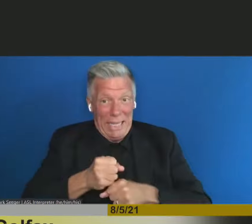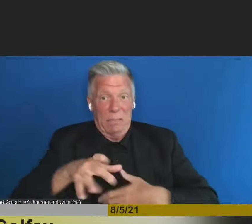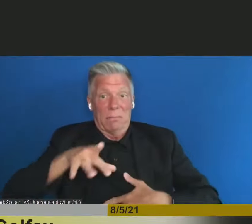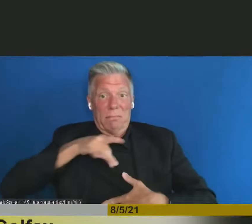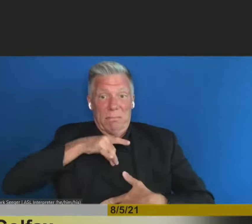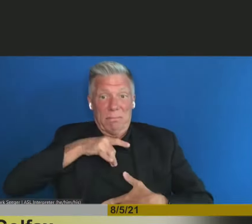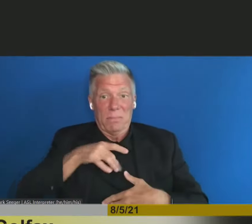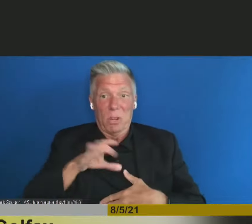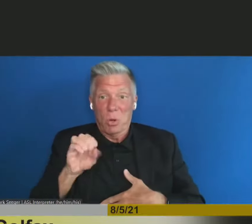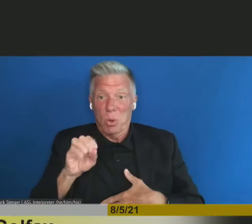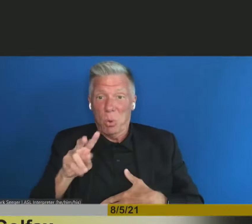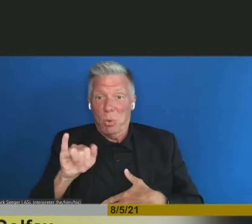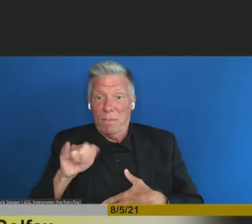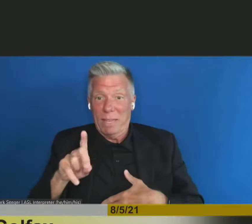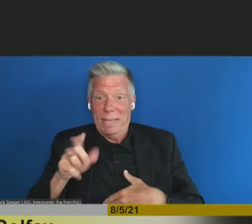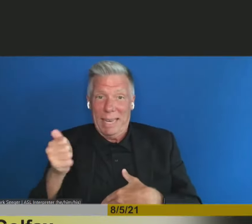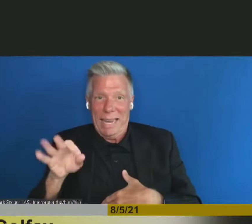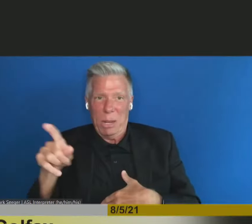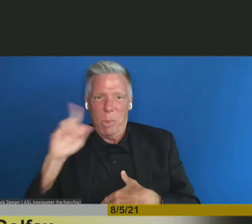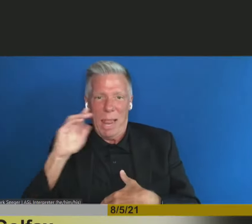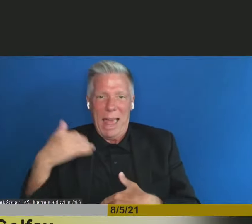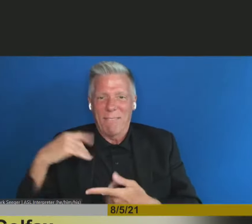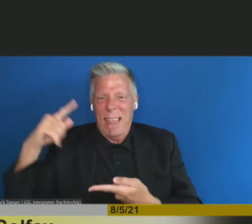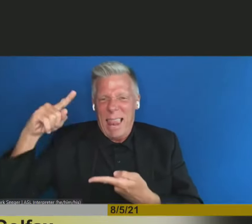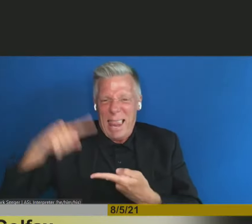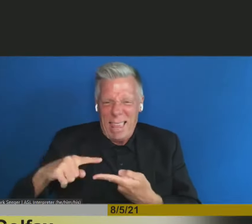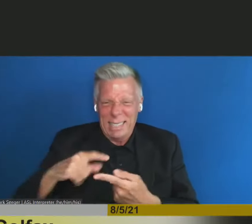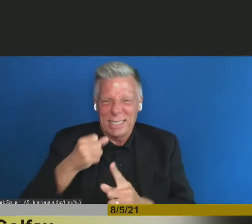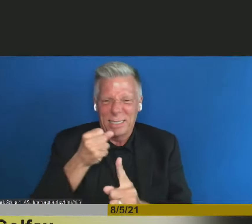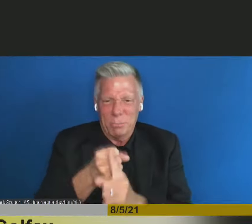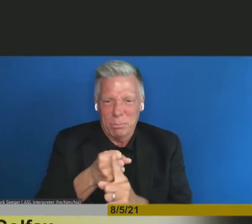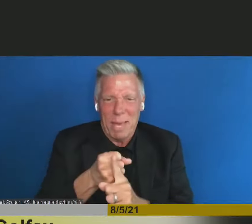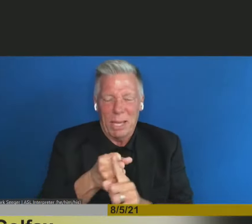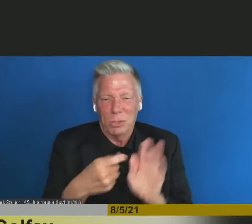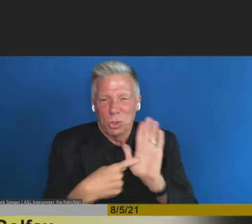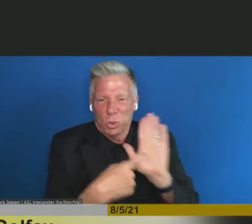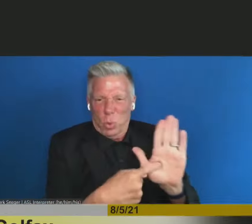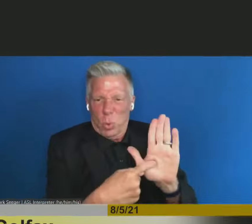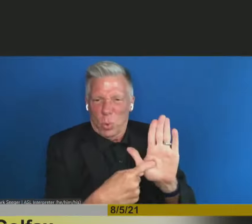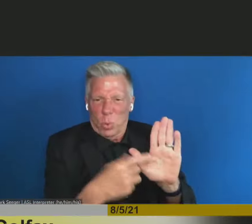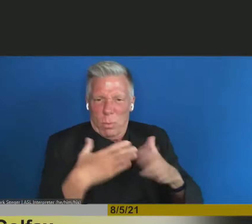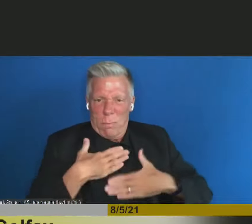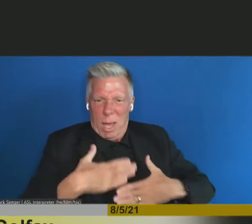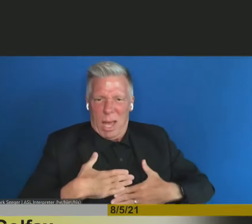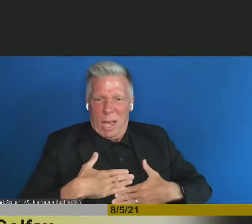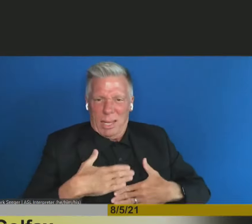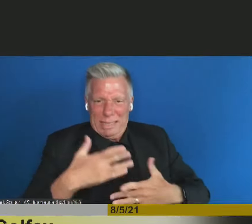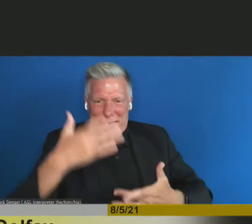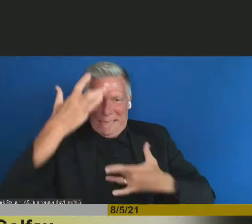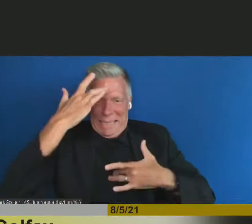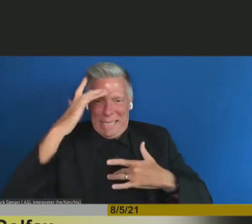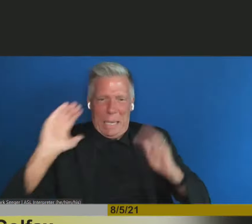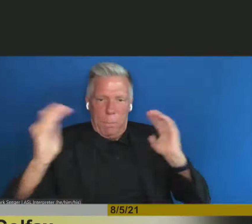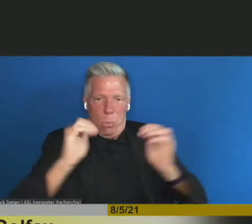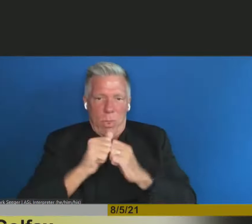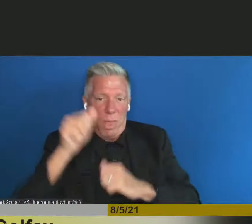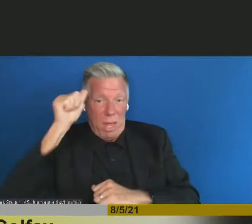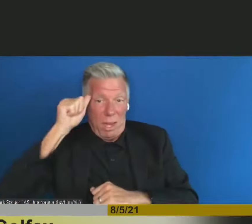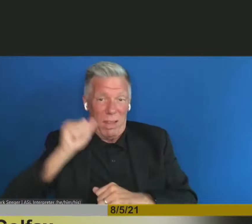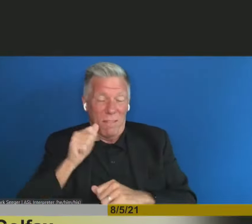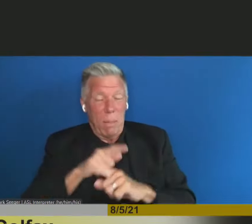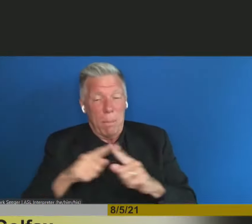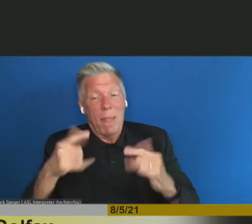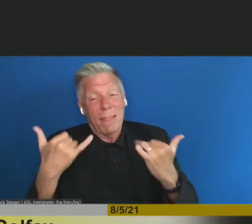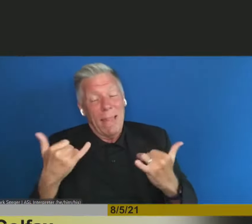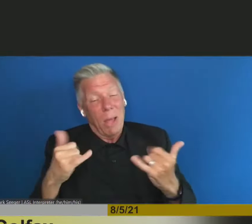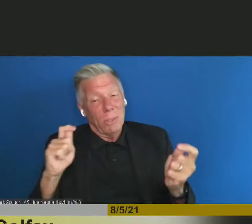will experience milder symptoms compared to adults. But again, this is, as we've seen during these last 18 months, this is an evolving field,